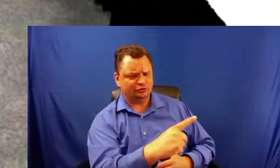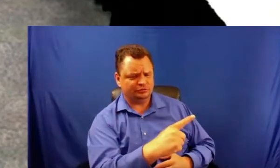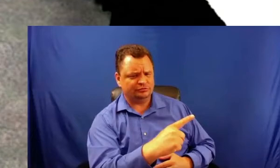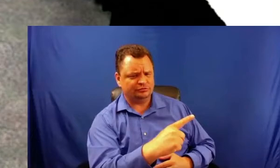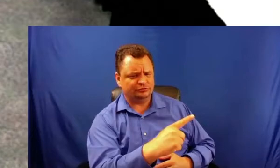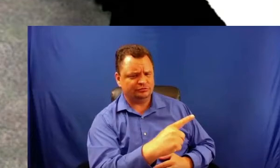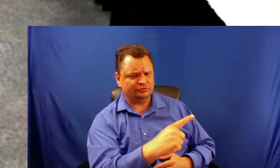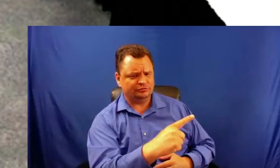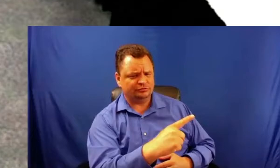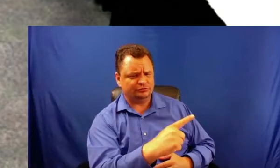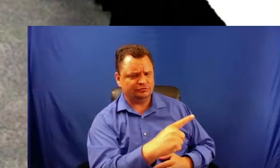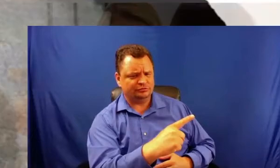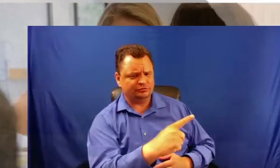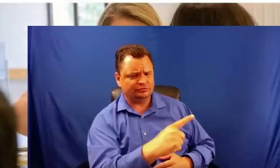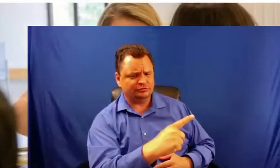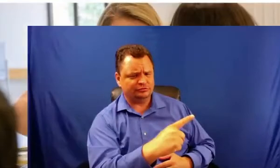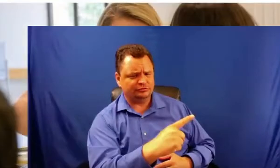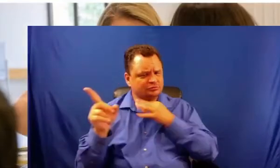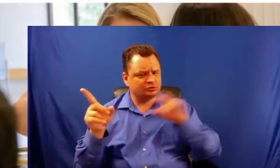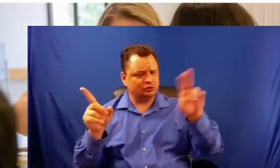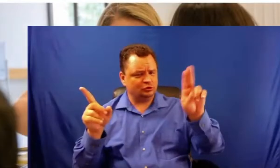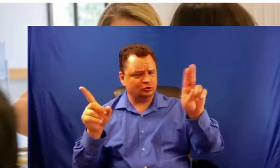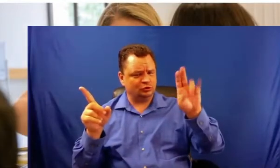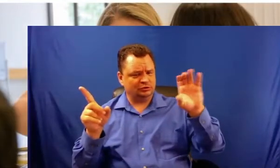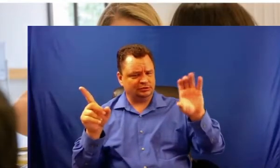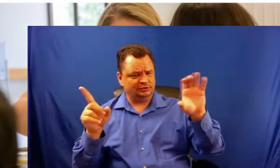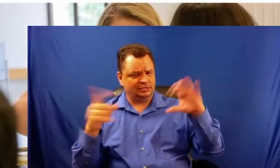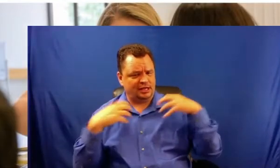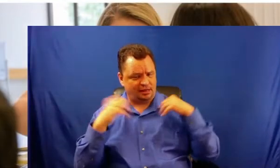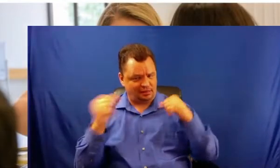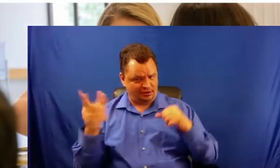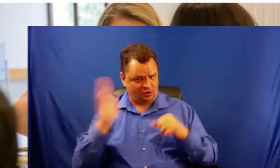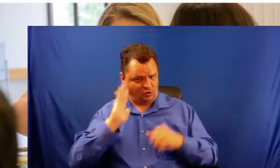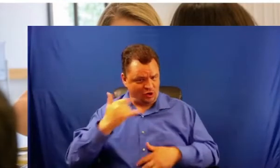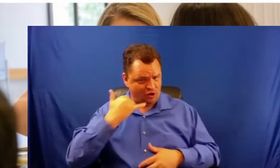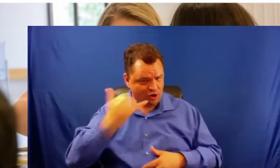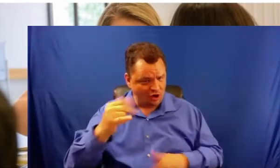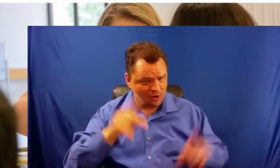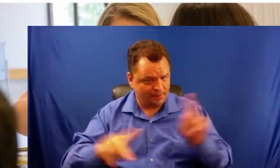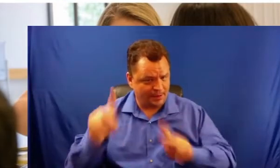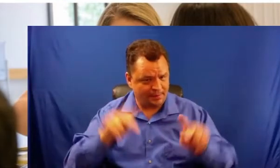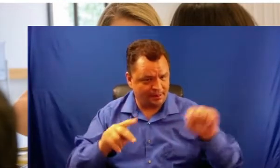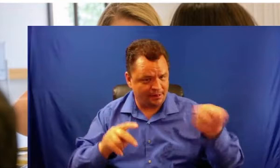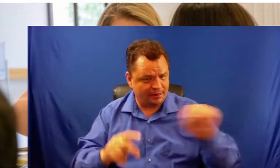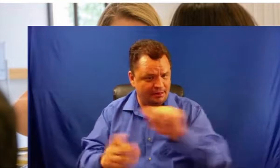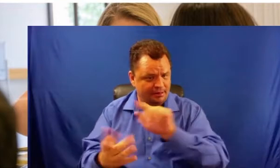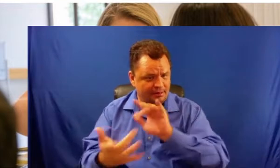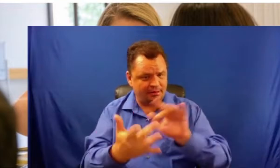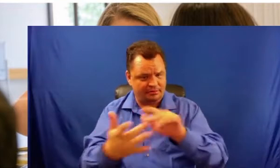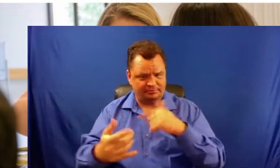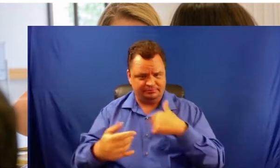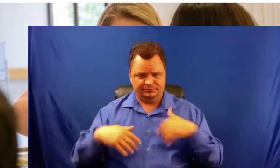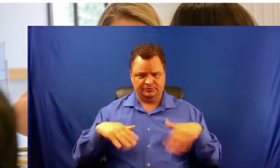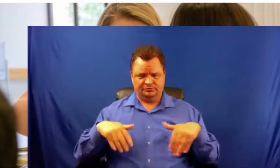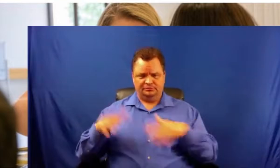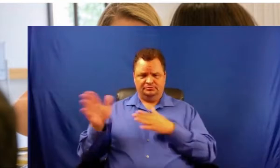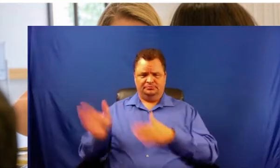reaching out. We have not made any of those plans yet, since right now the boosters are only approved